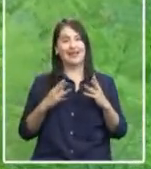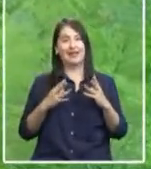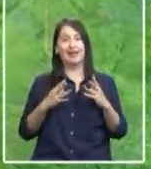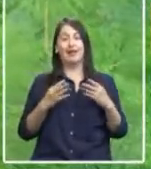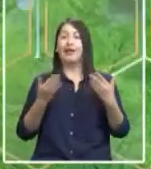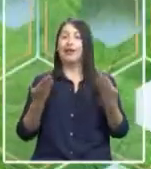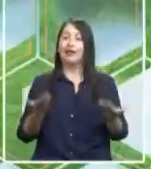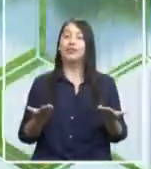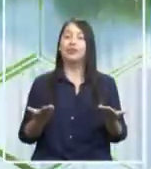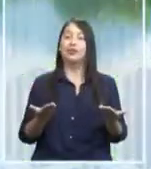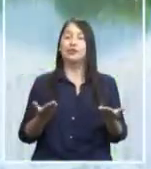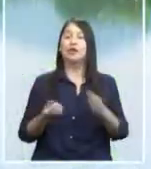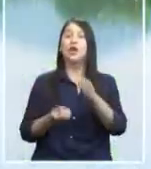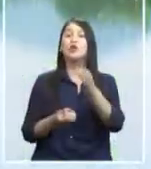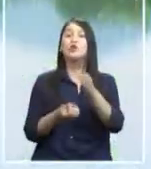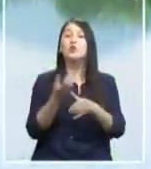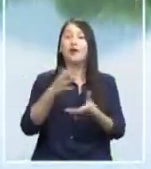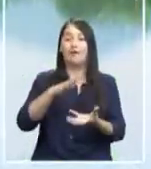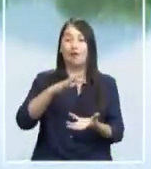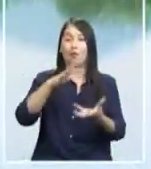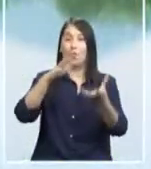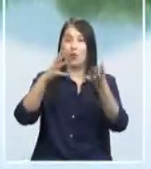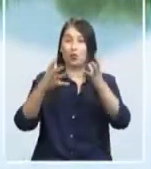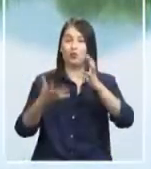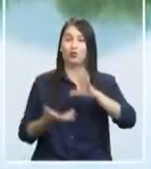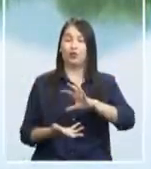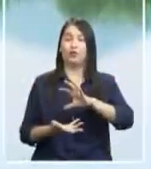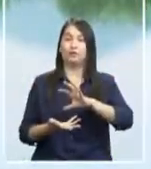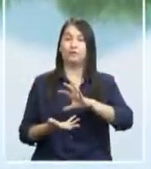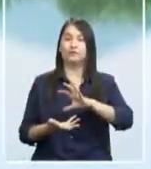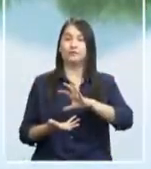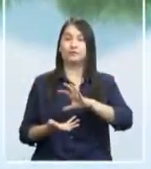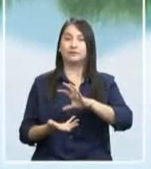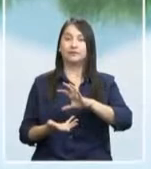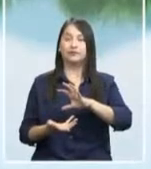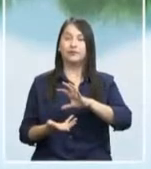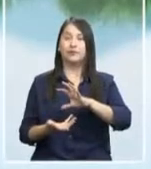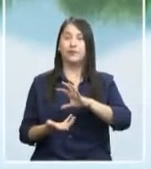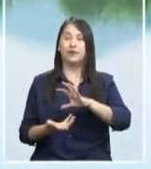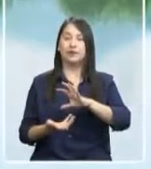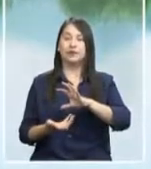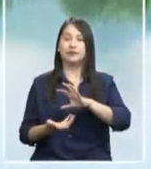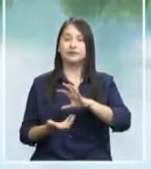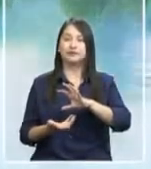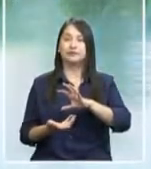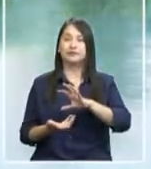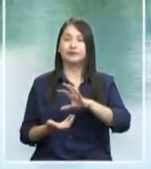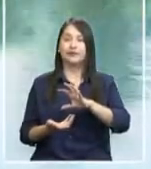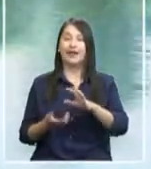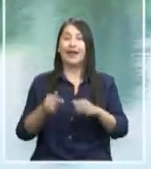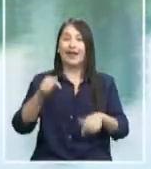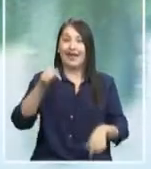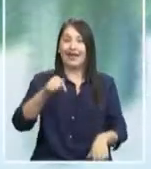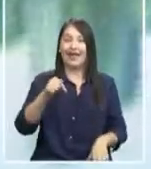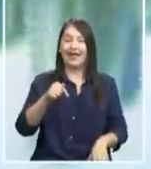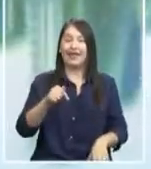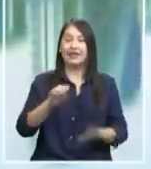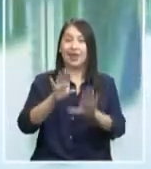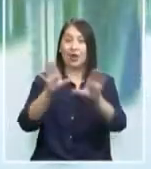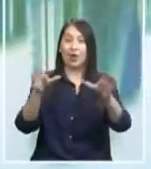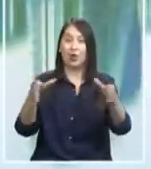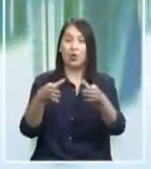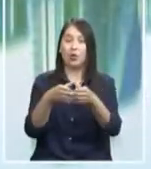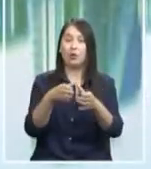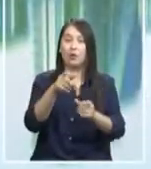world, new civilization, we'll be super happy because we want to take care of all the people, make